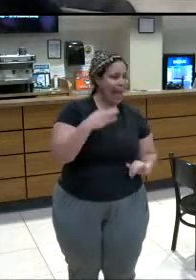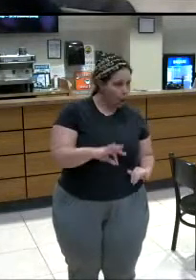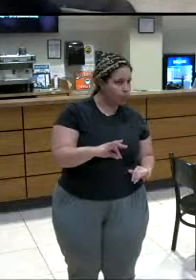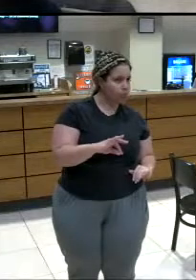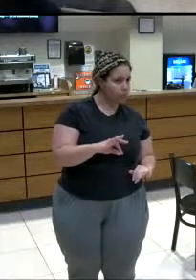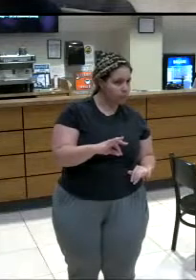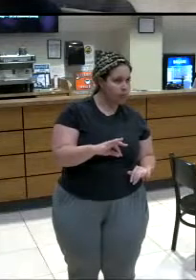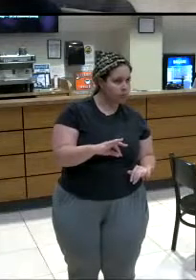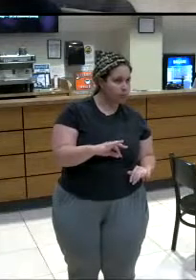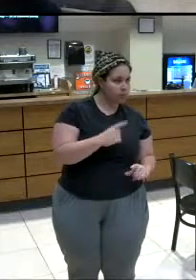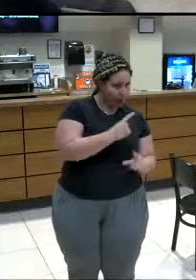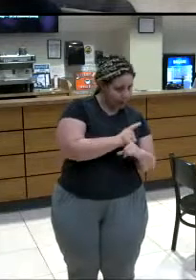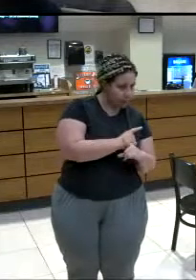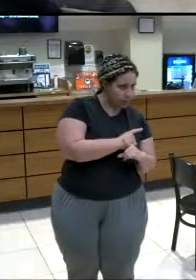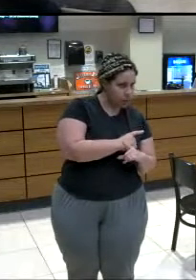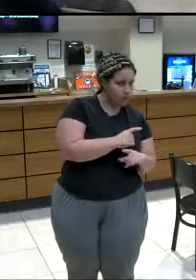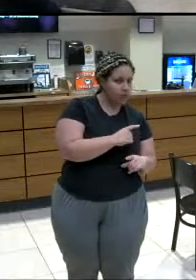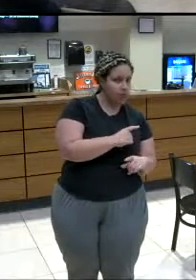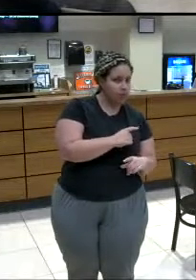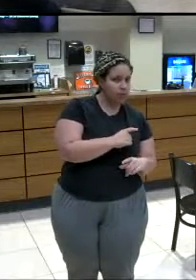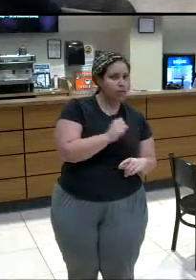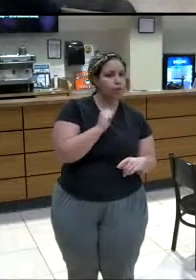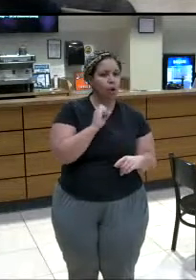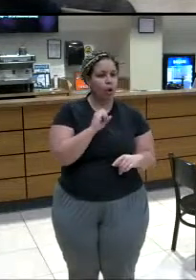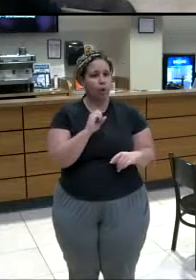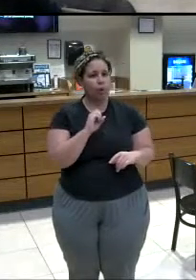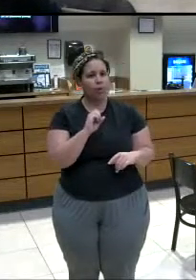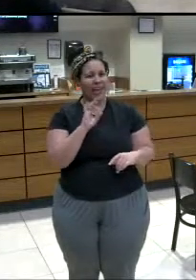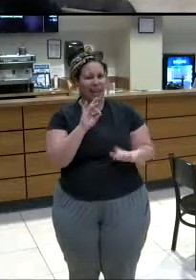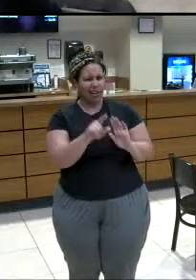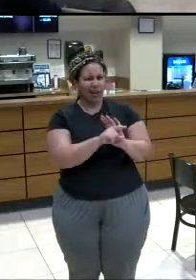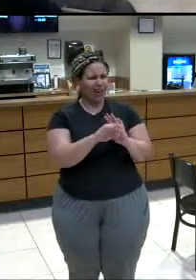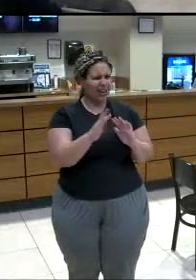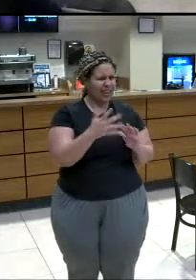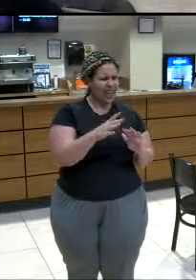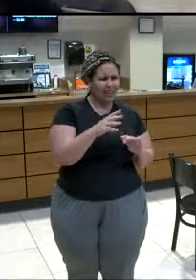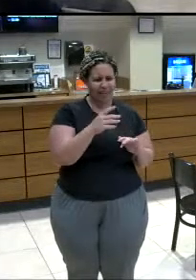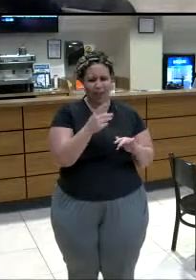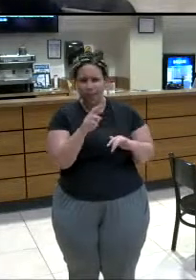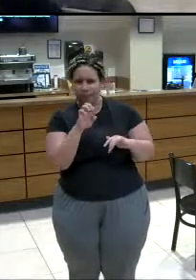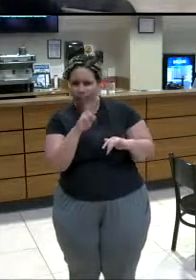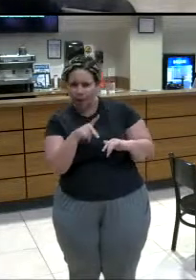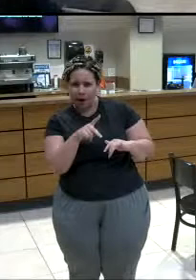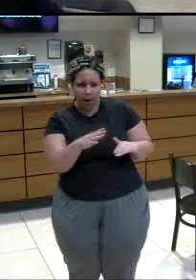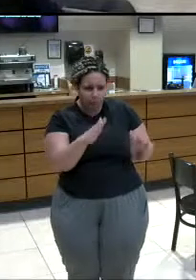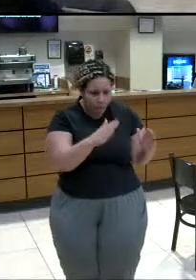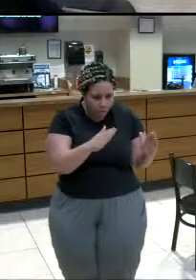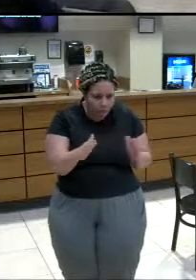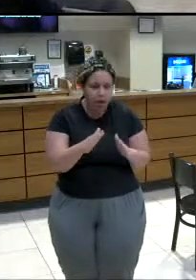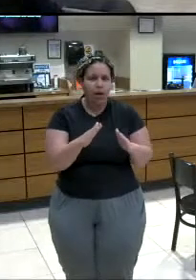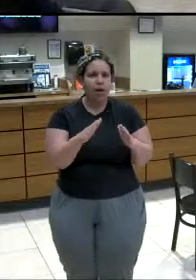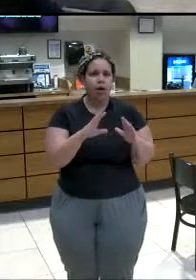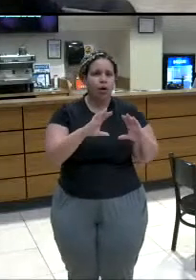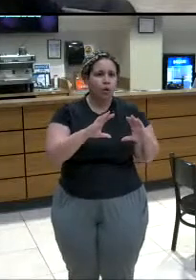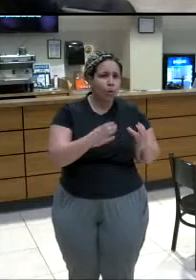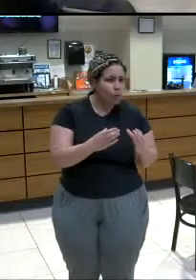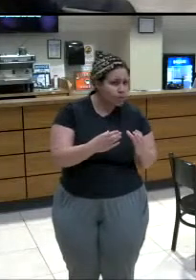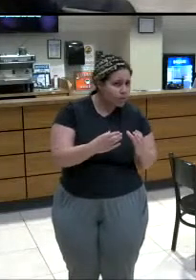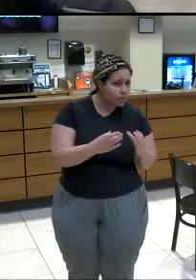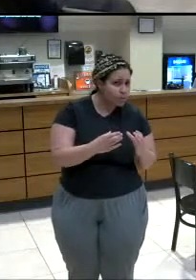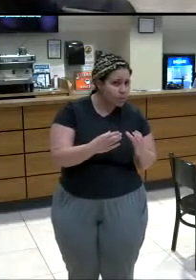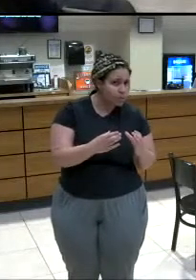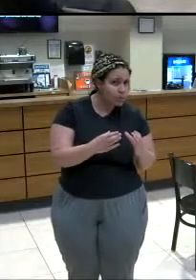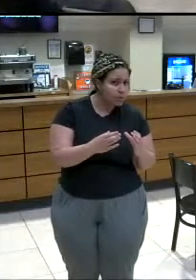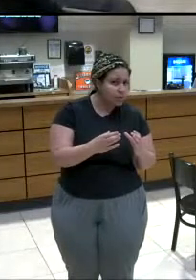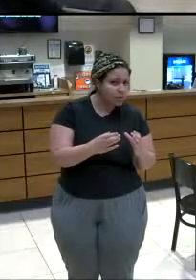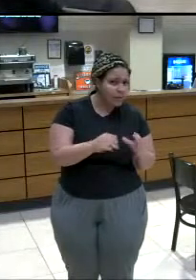right. So the 8th grade is a kind of a prep course, or is that how they're treating it? It's what it sounds like to me, but anyway. That's rhetorical.